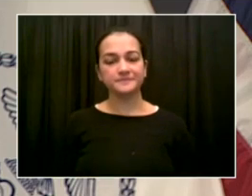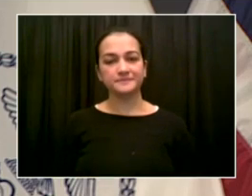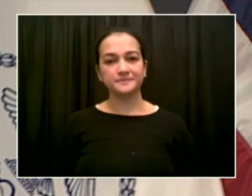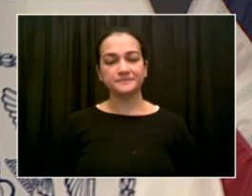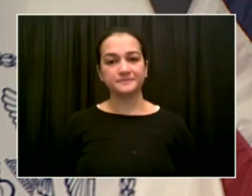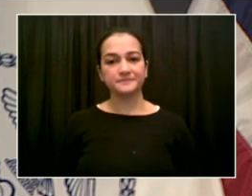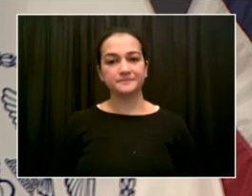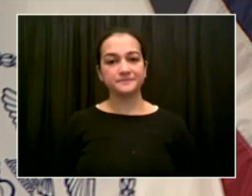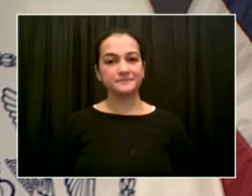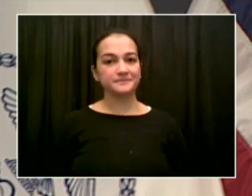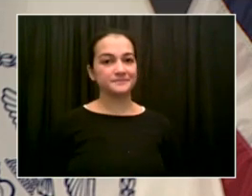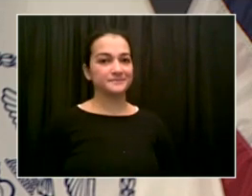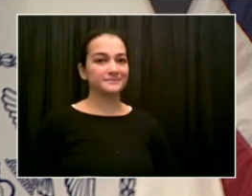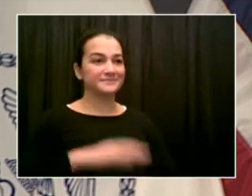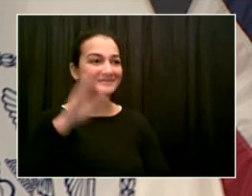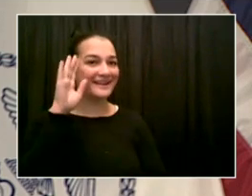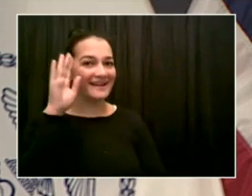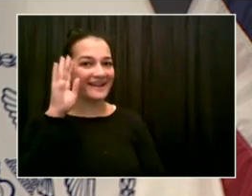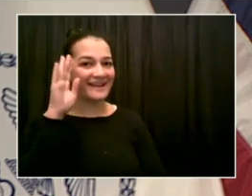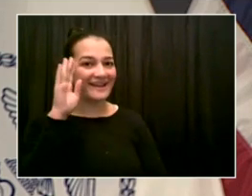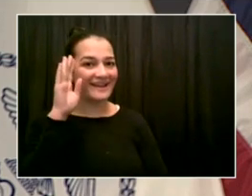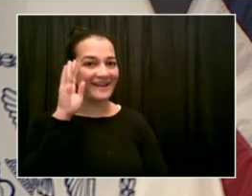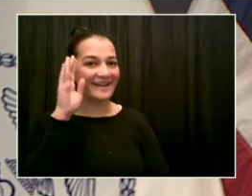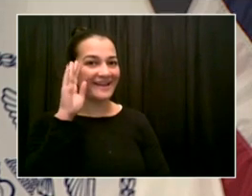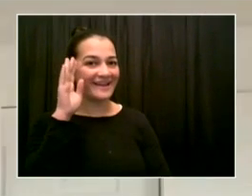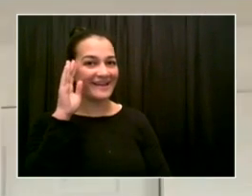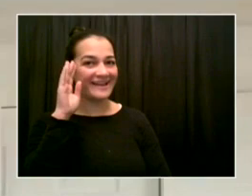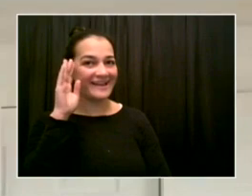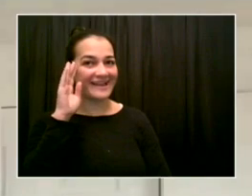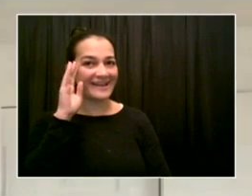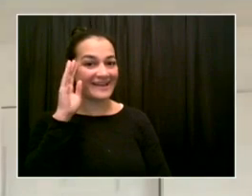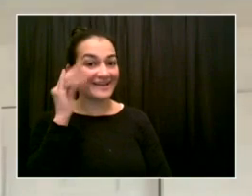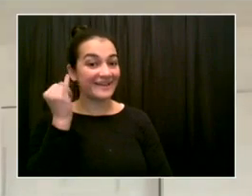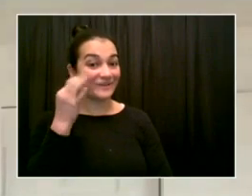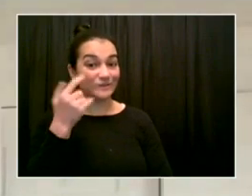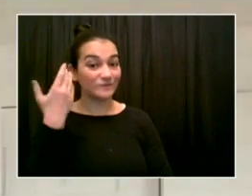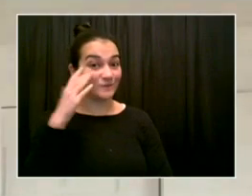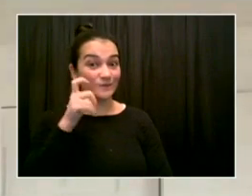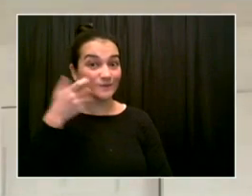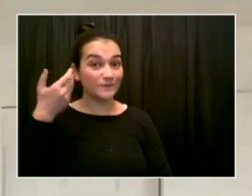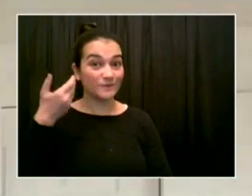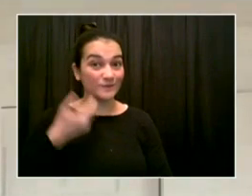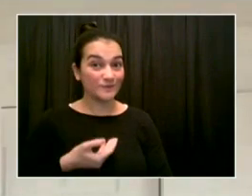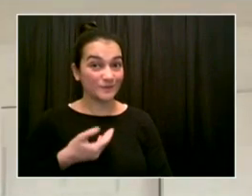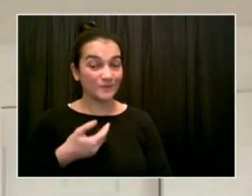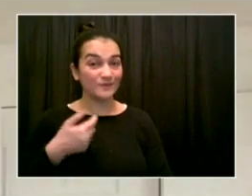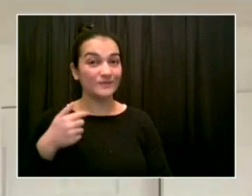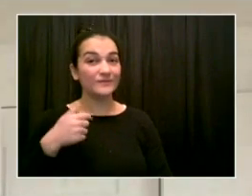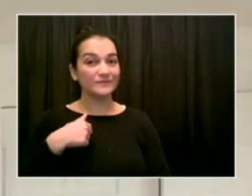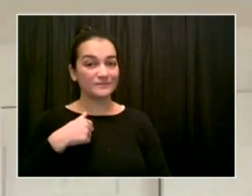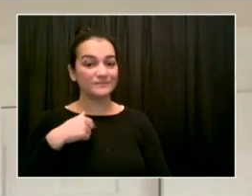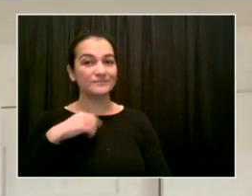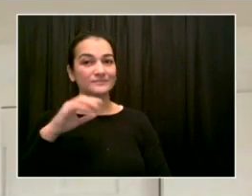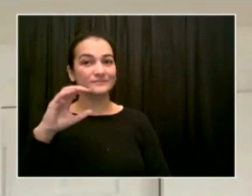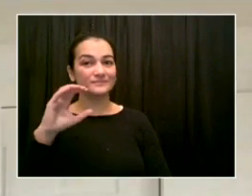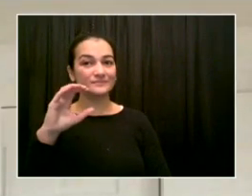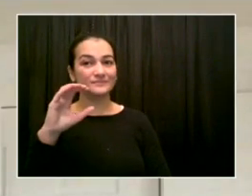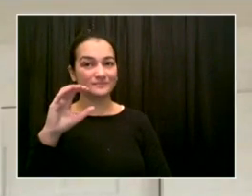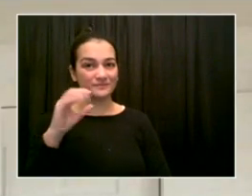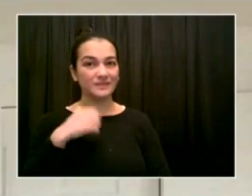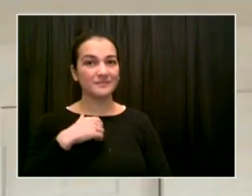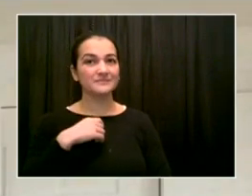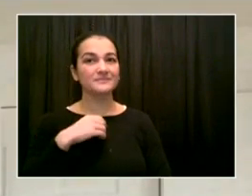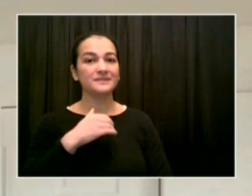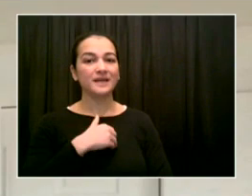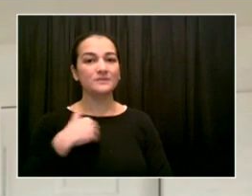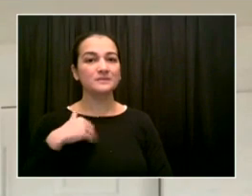Hello, everyone. For those of you who don't know me, I'm Carlina Rivera. I'm council member representing District 2 on the east side of Manhattan, and I am the chair